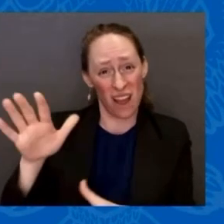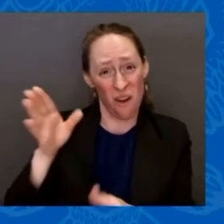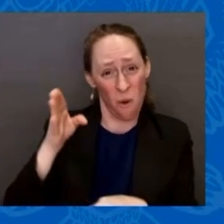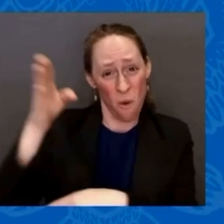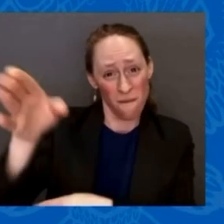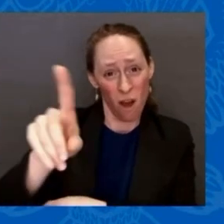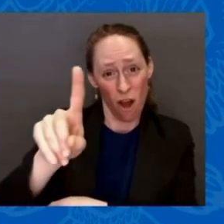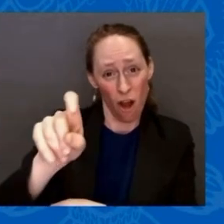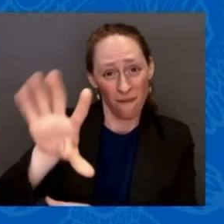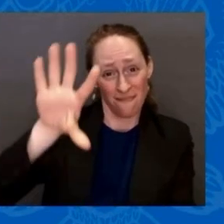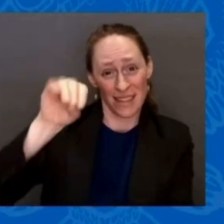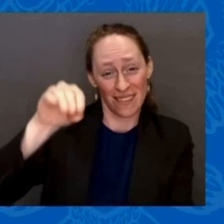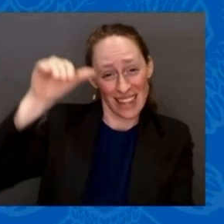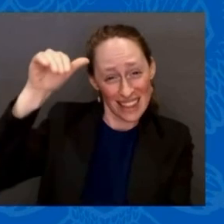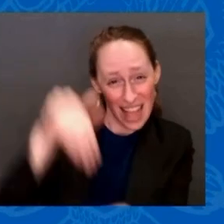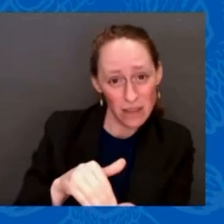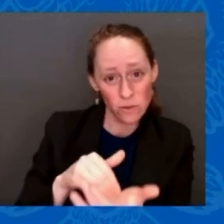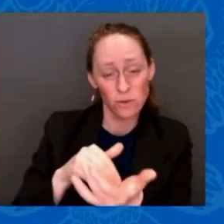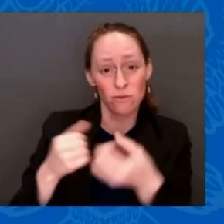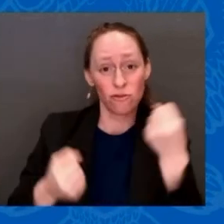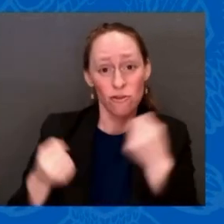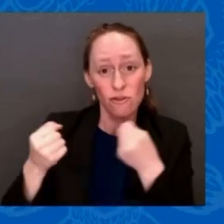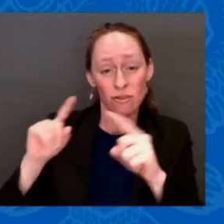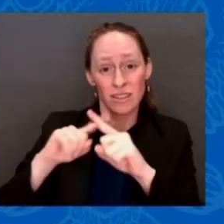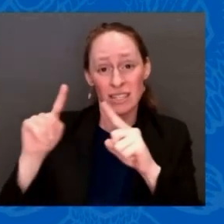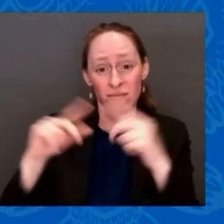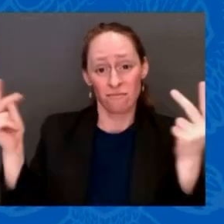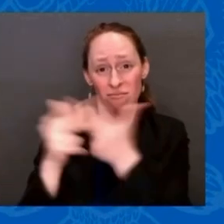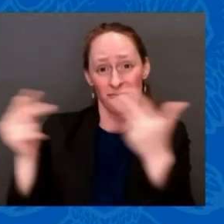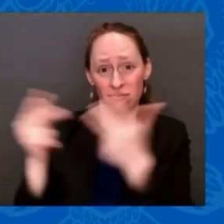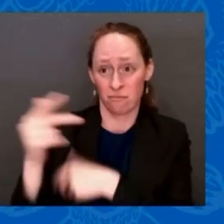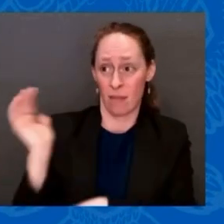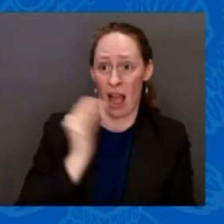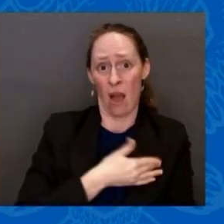We did it with union workers. We closed all the loopholes.